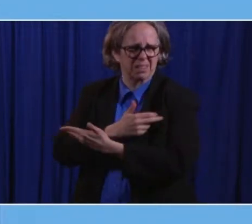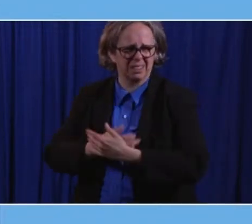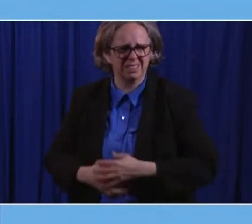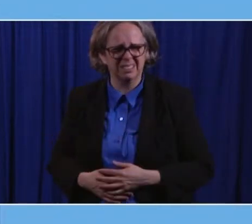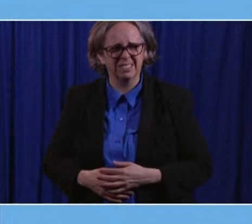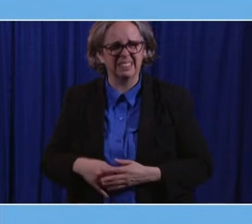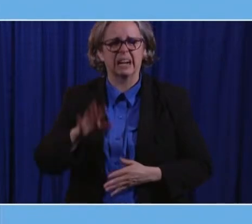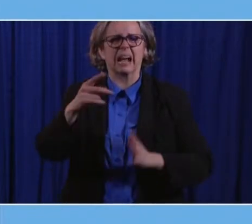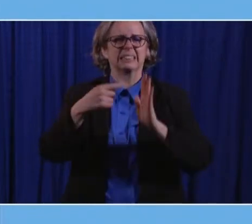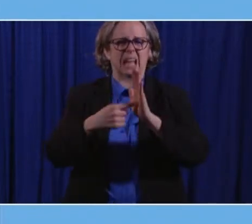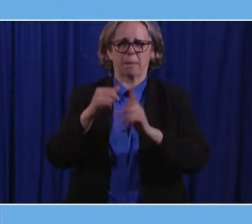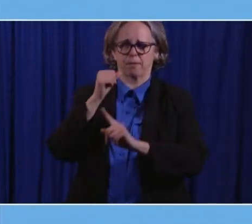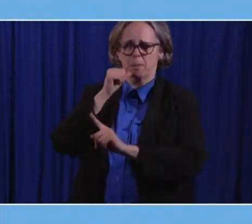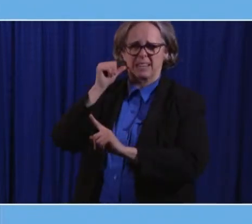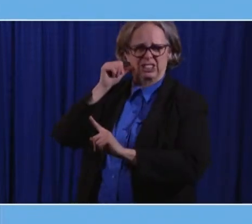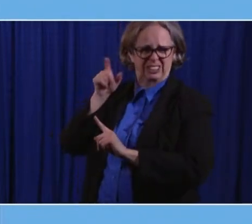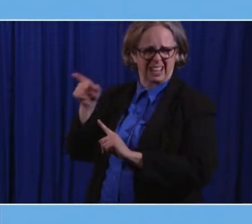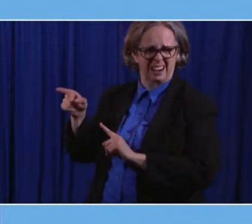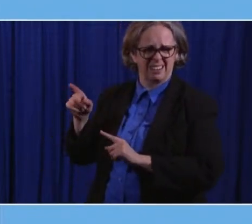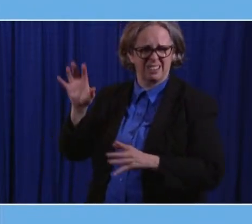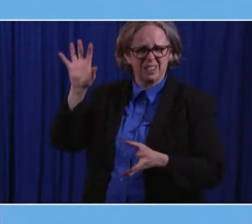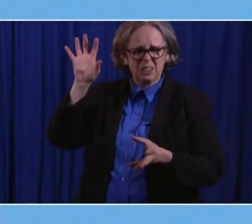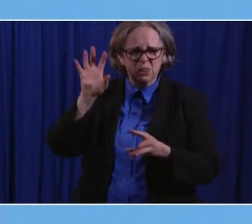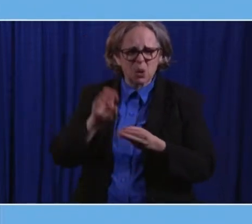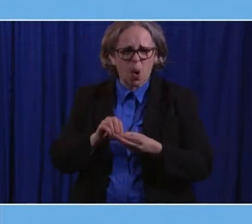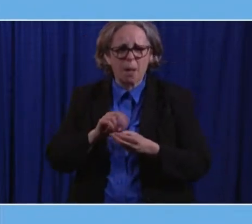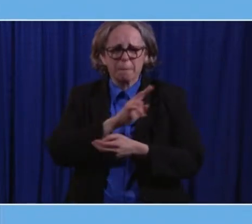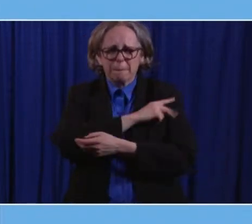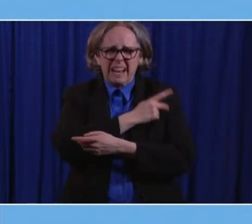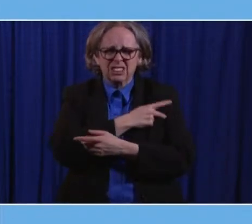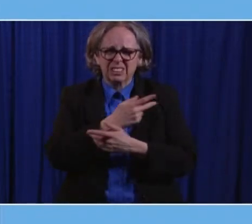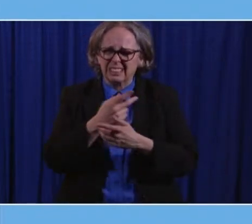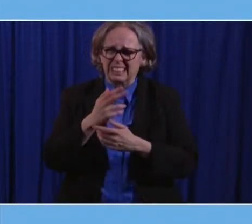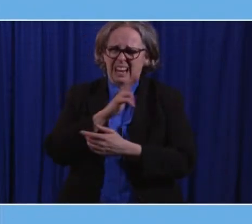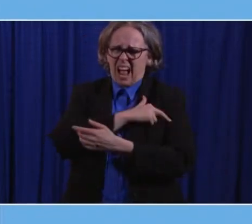yesterday in the hospital from COVID,